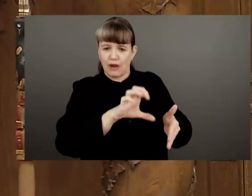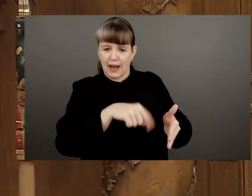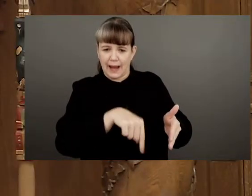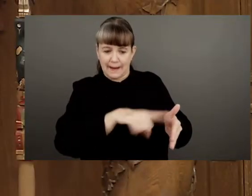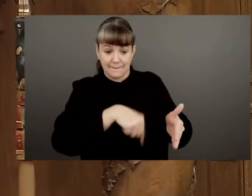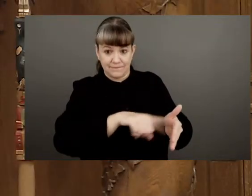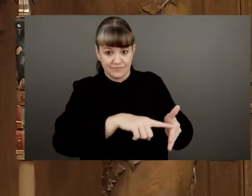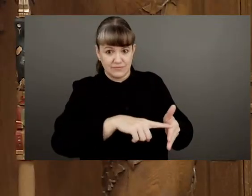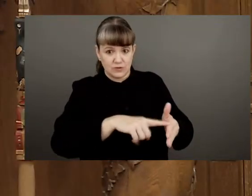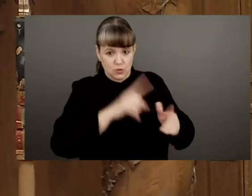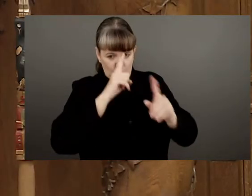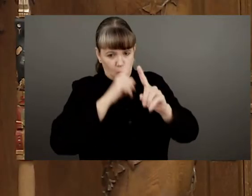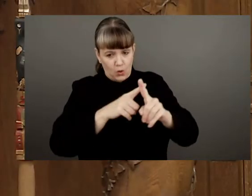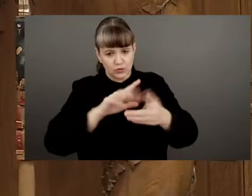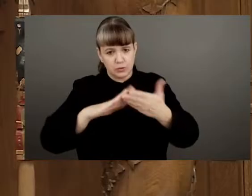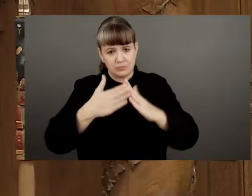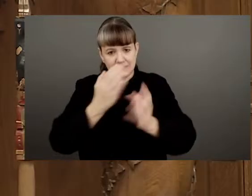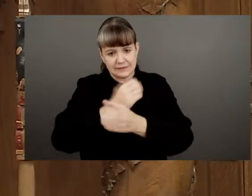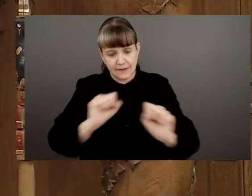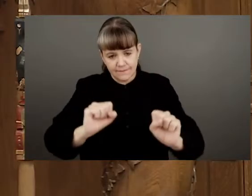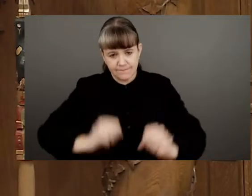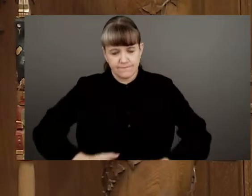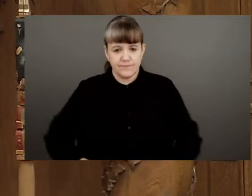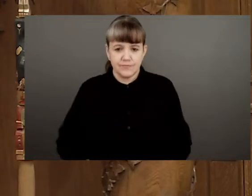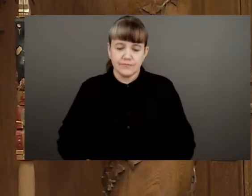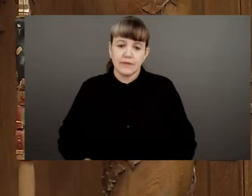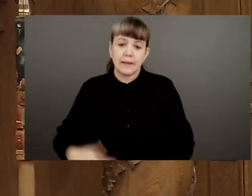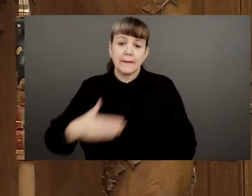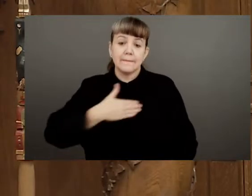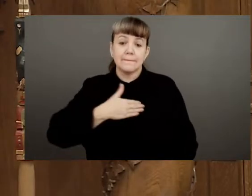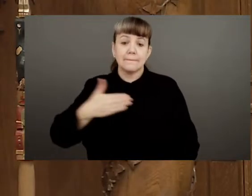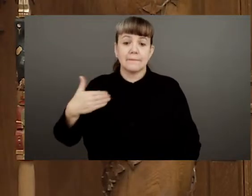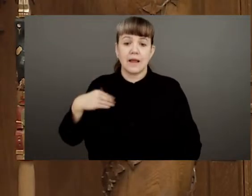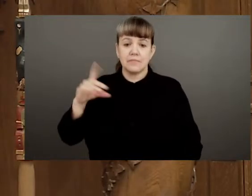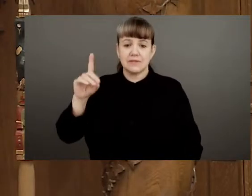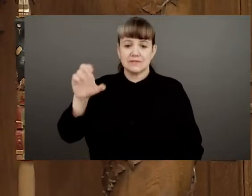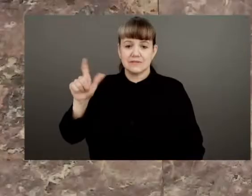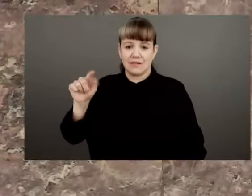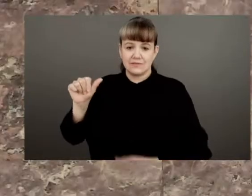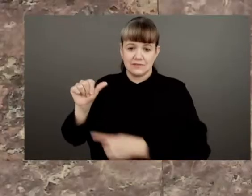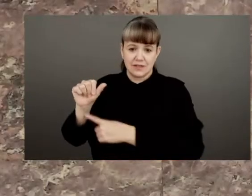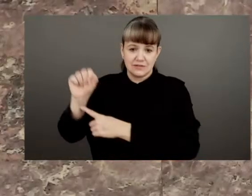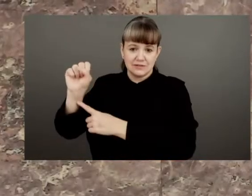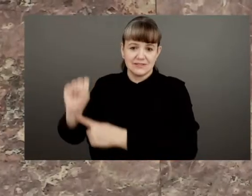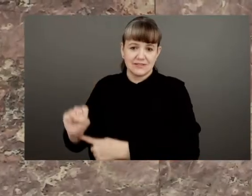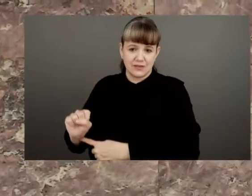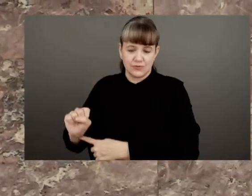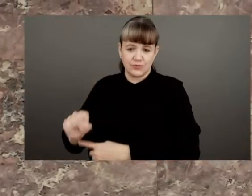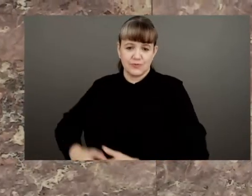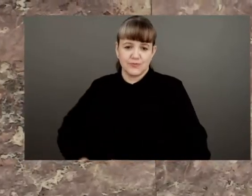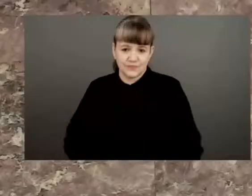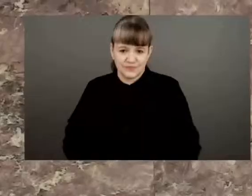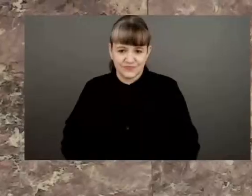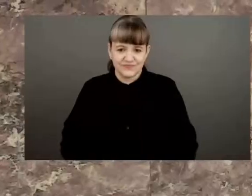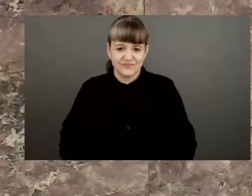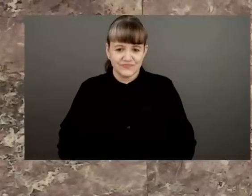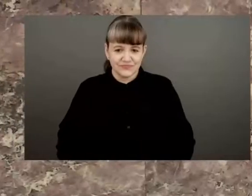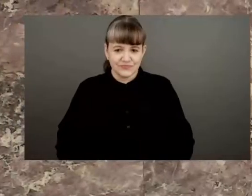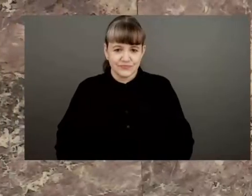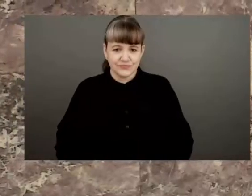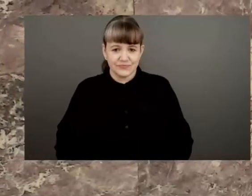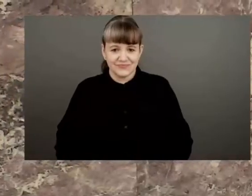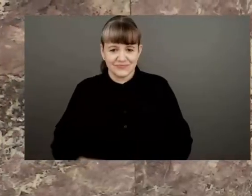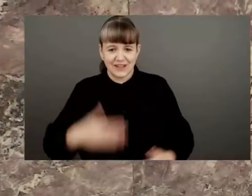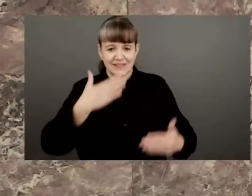Member for Delta South. Thank you, Mr. Speaker. Well, Mr. Speaker, my residents of Delta, my constituents